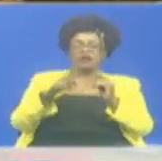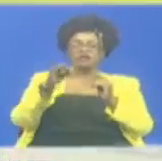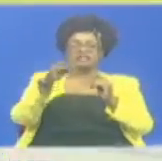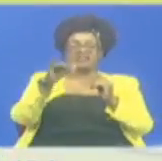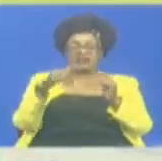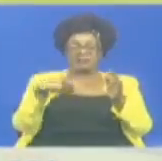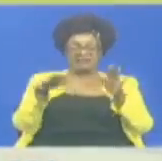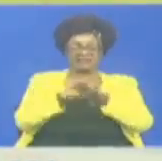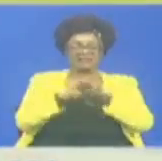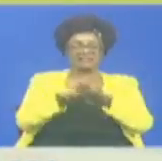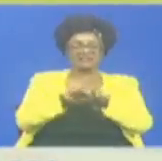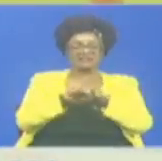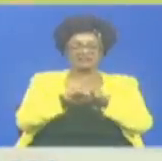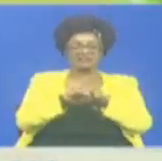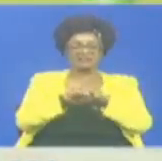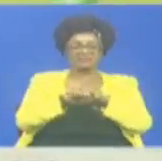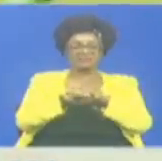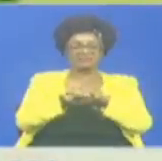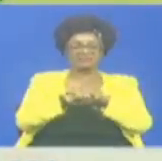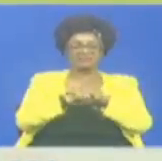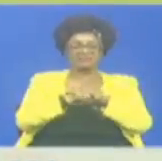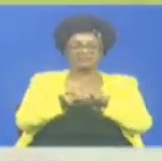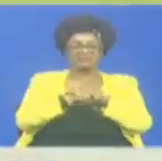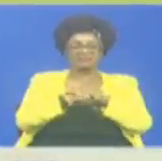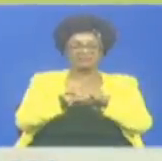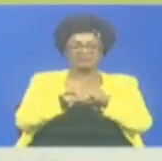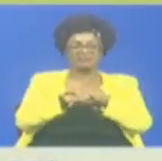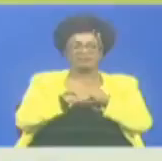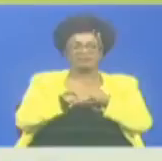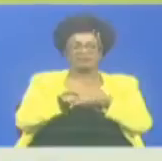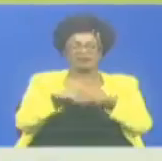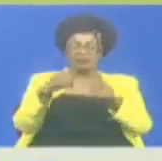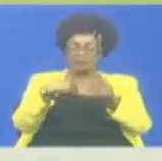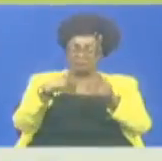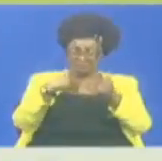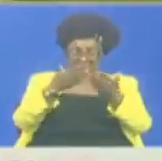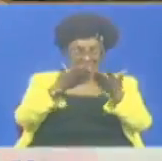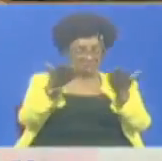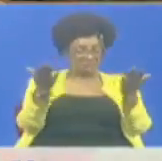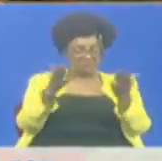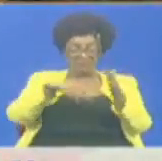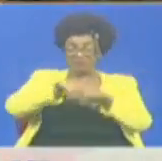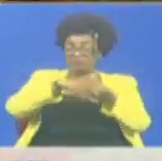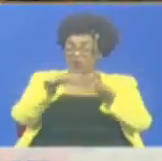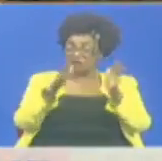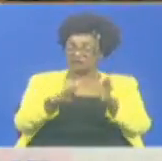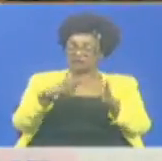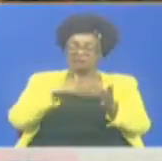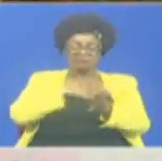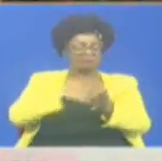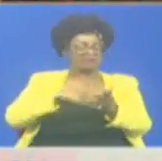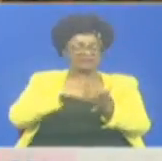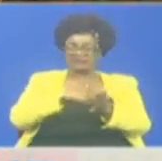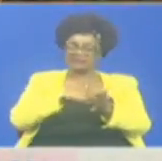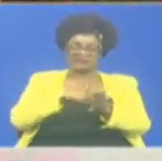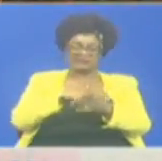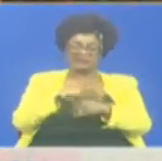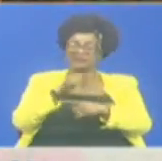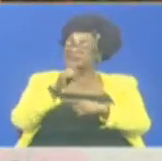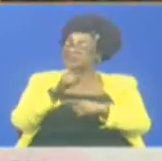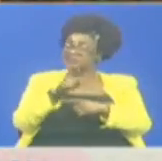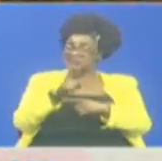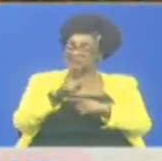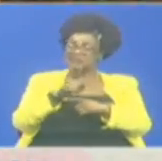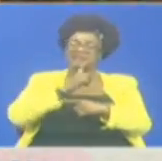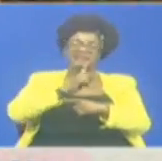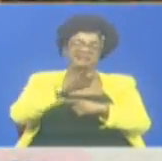assistant coach. Nitaji players, wale the coming players. Discipline ni kitu ya kwanza. Ile pesa